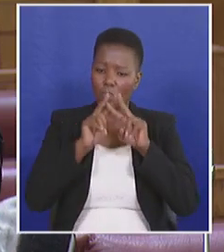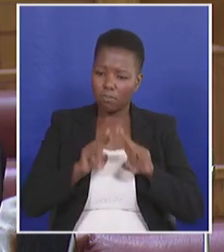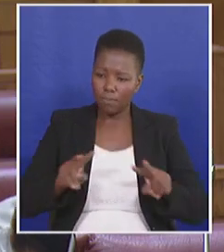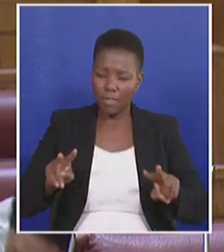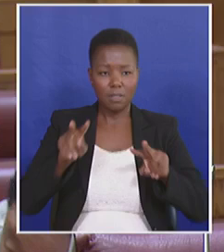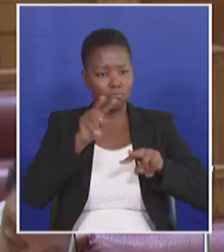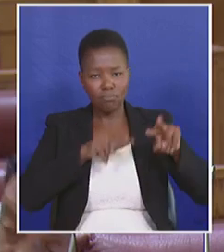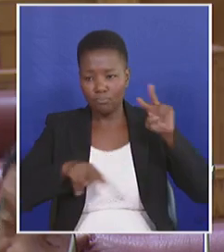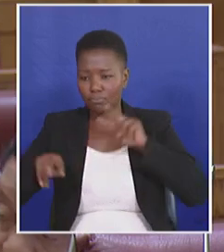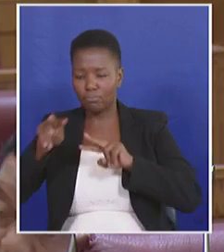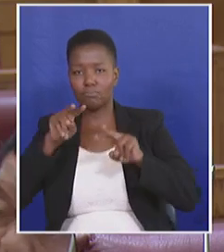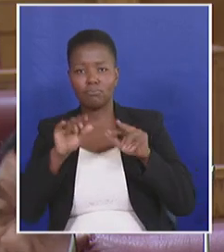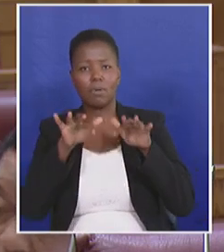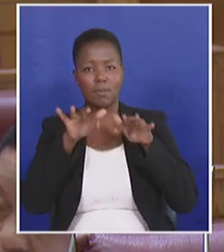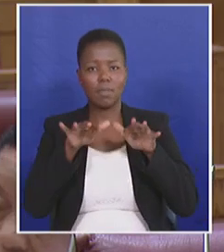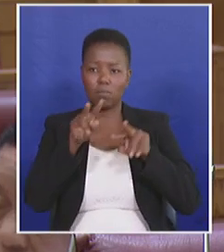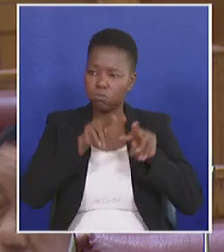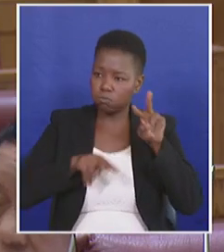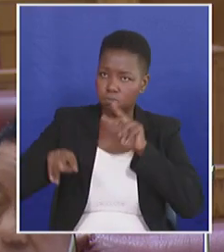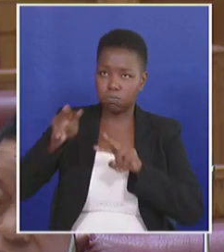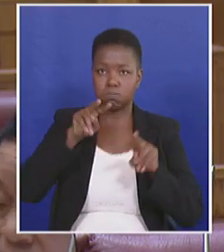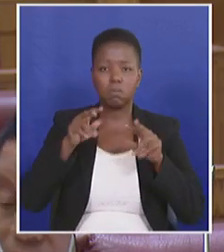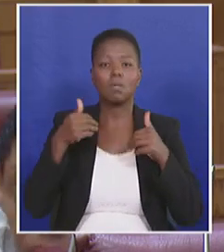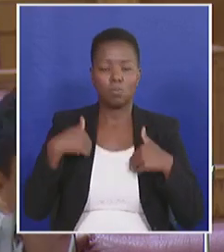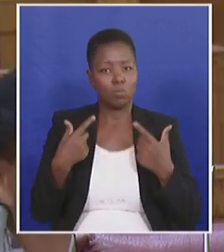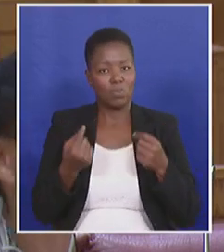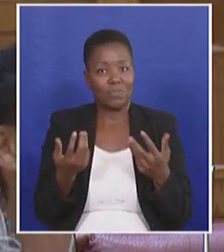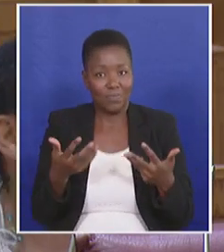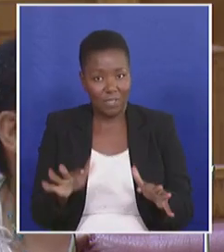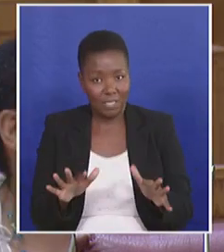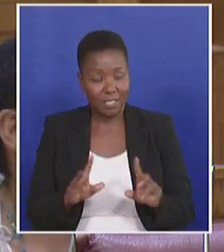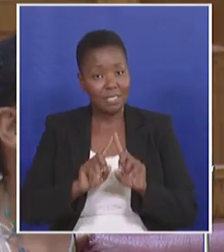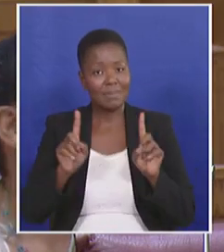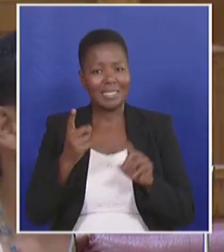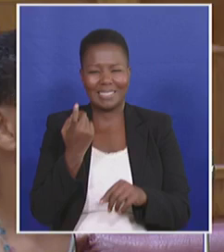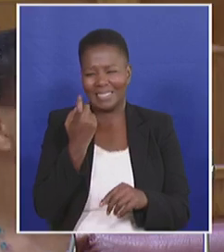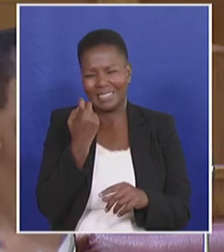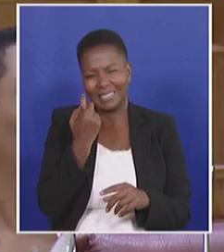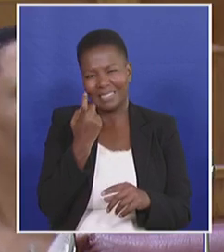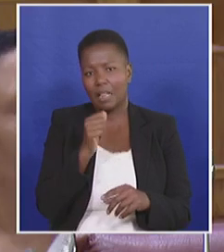that has been done. The once outstanding issue